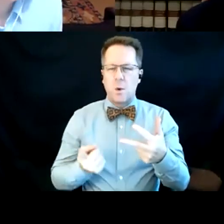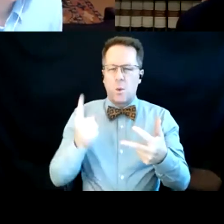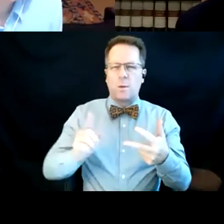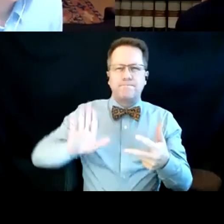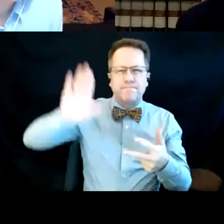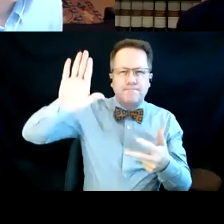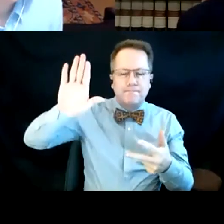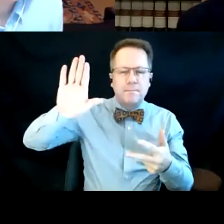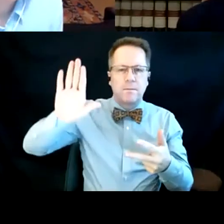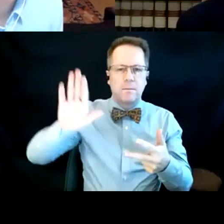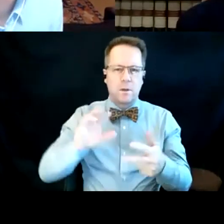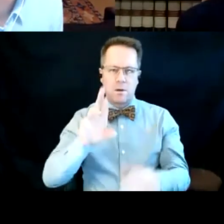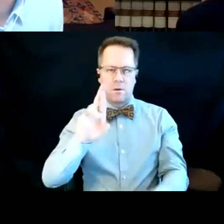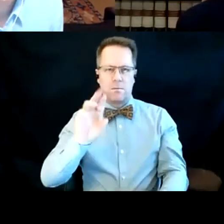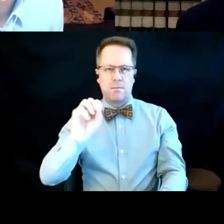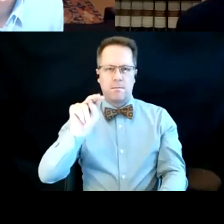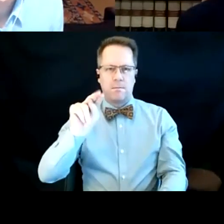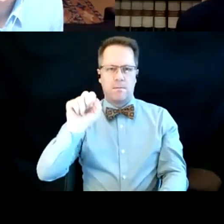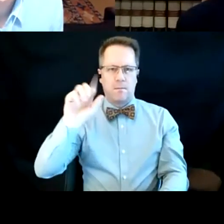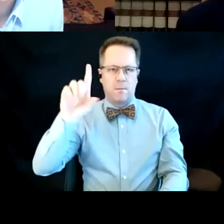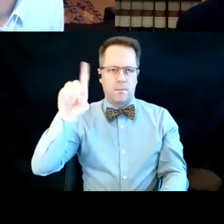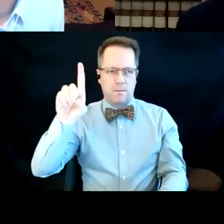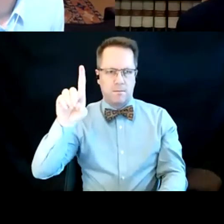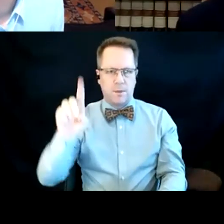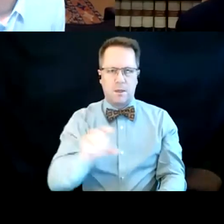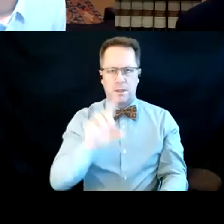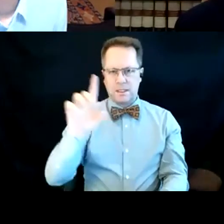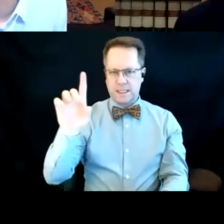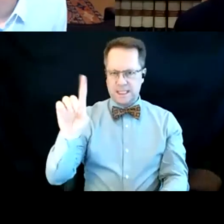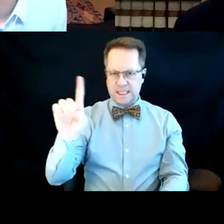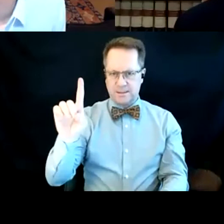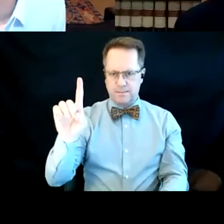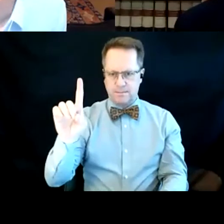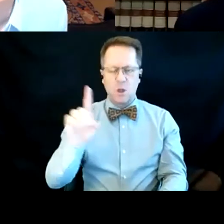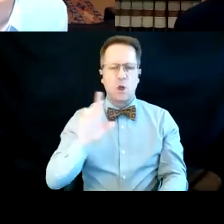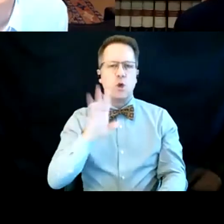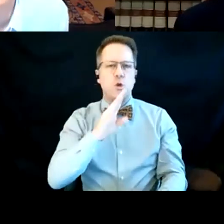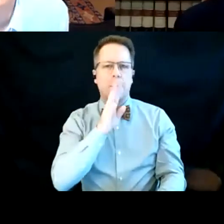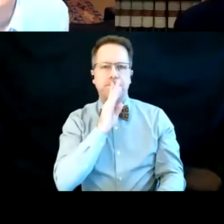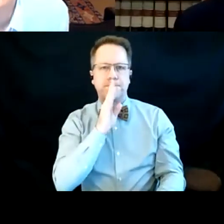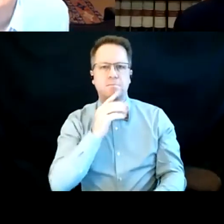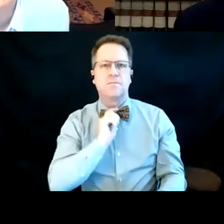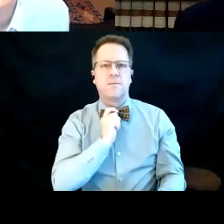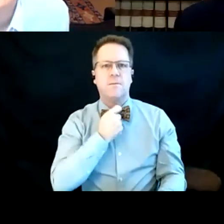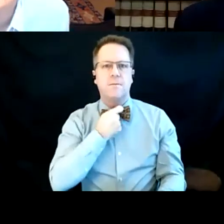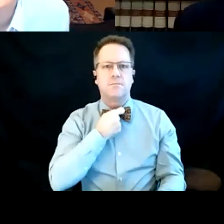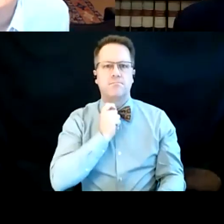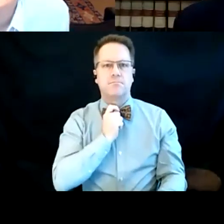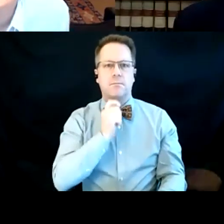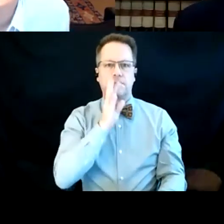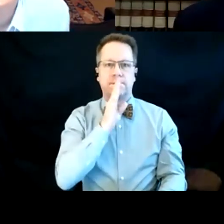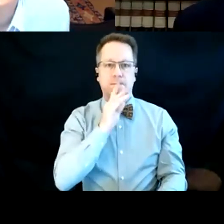question from Ronald D. Ronald, I'm going to unmute your mic. You should be allowed to speak your question aloud.